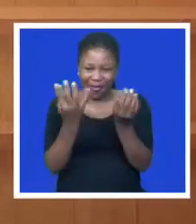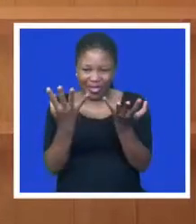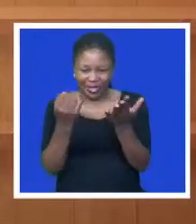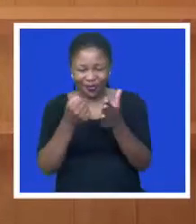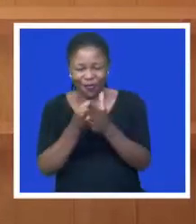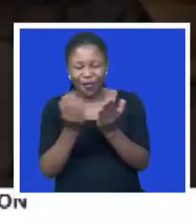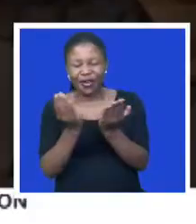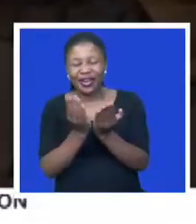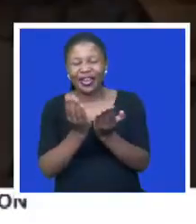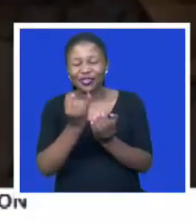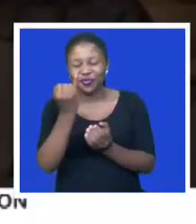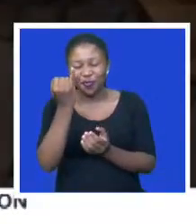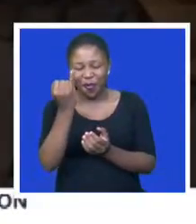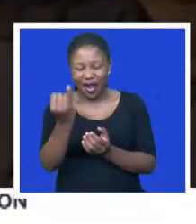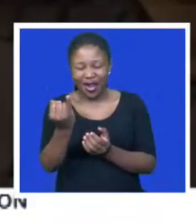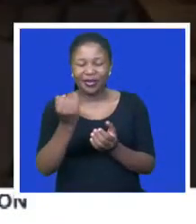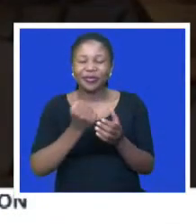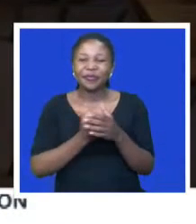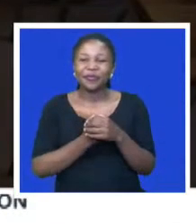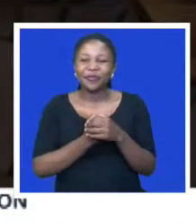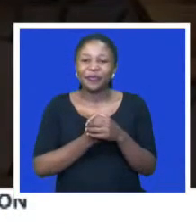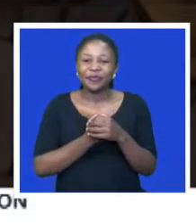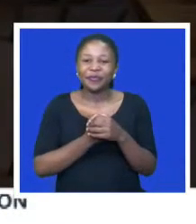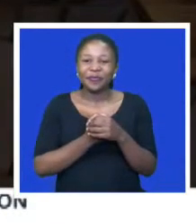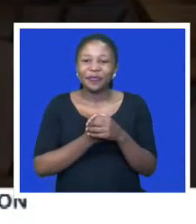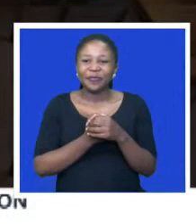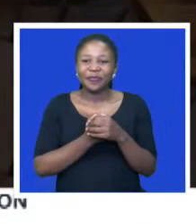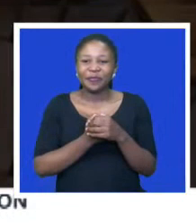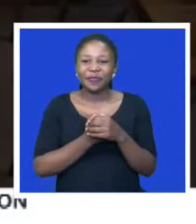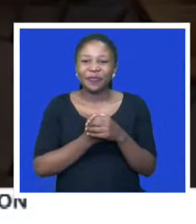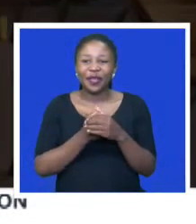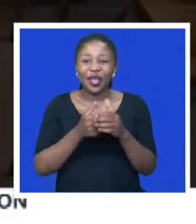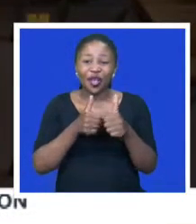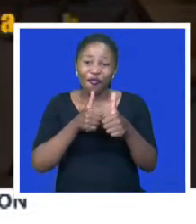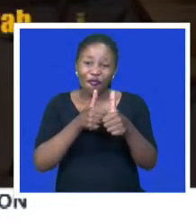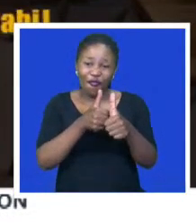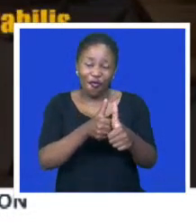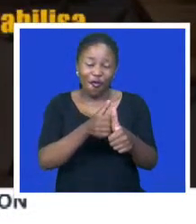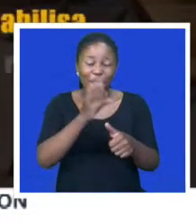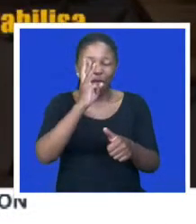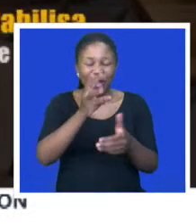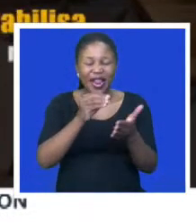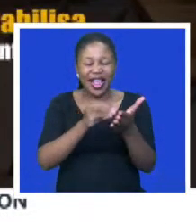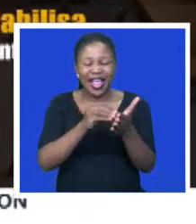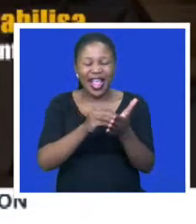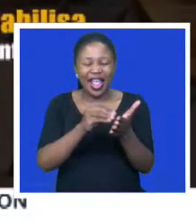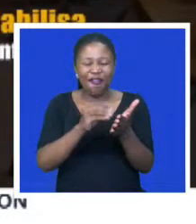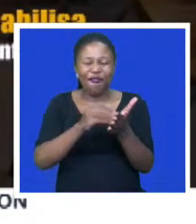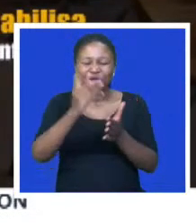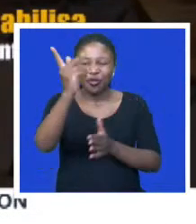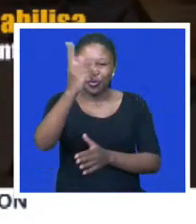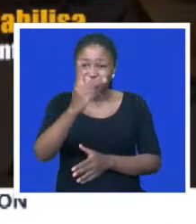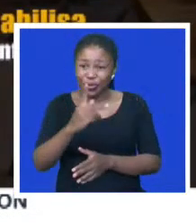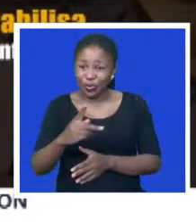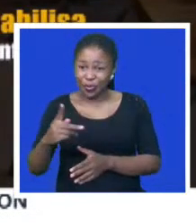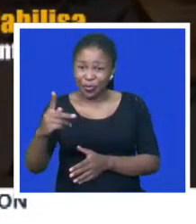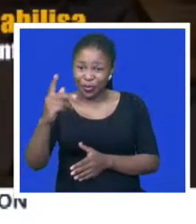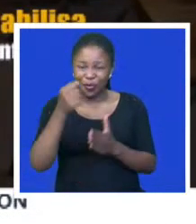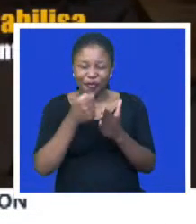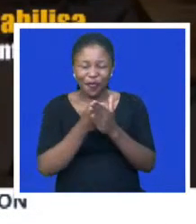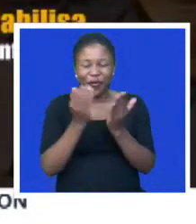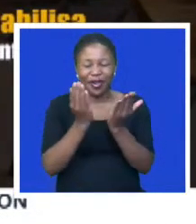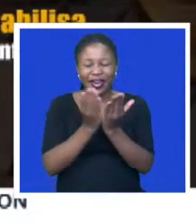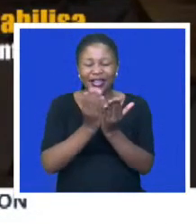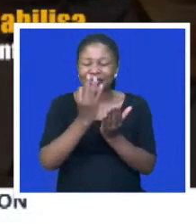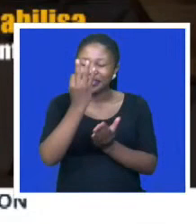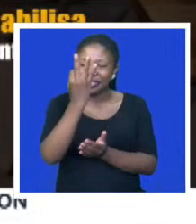2s. From 2:30 p.m. until 3 p.m. we have practical arts for the grade 3s and